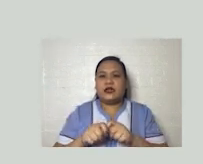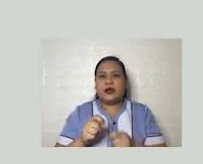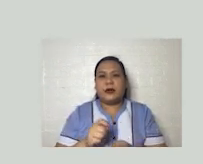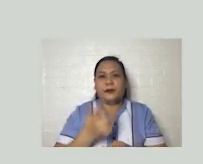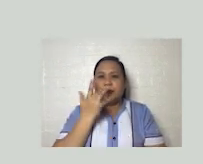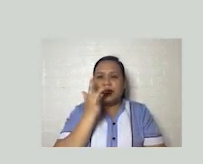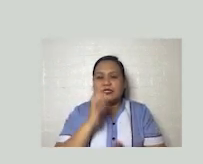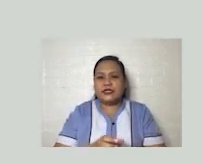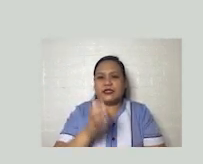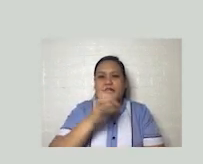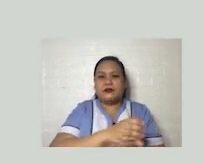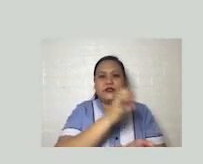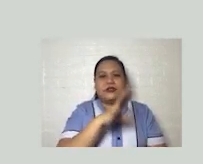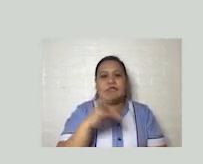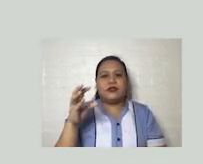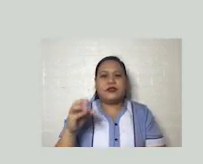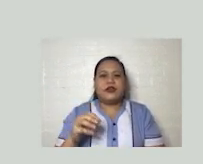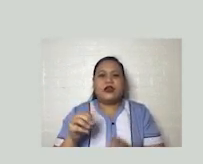bags.